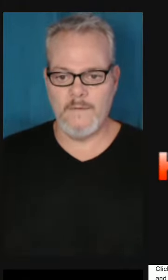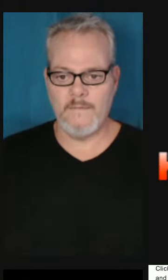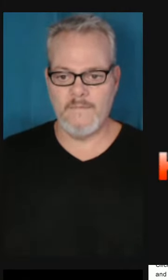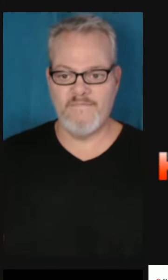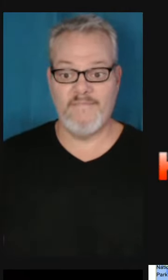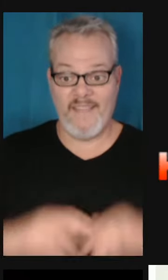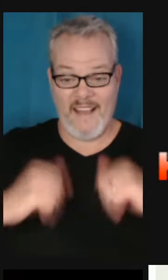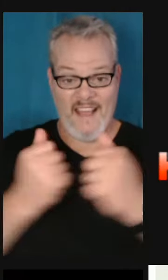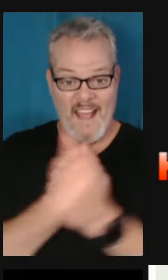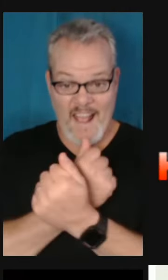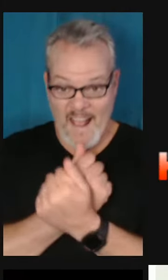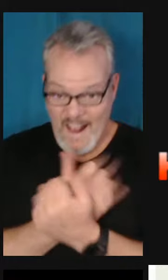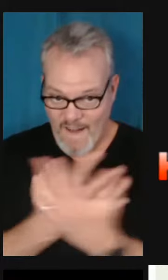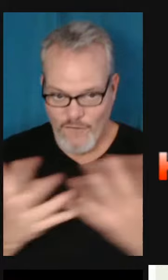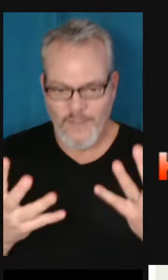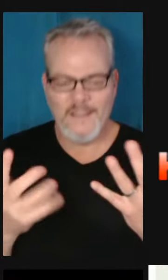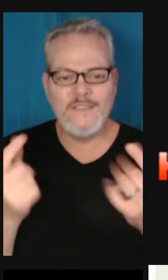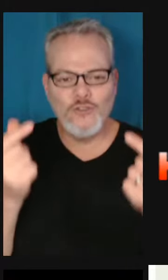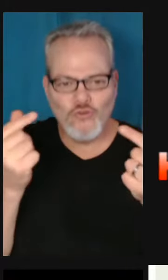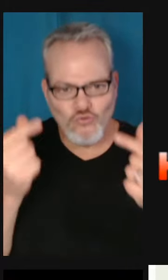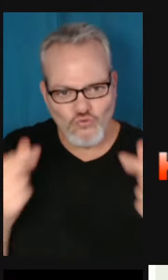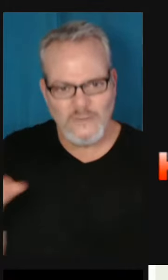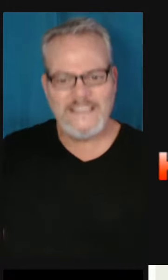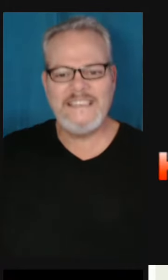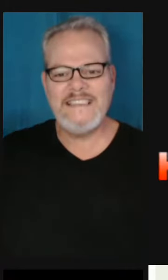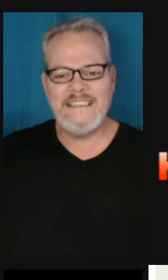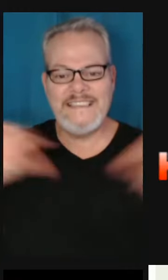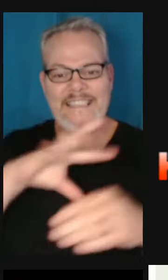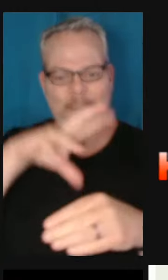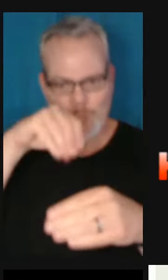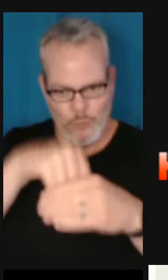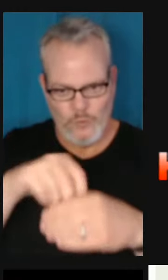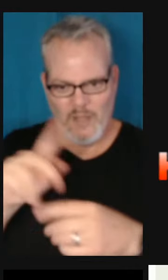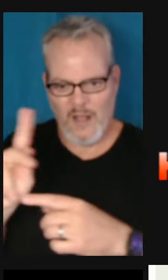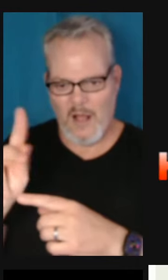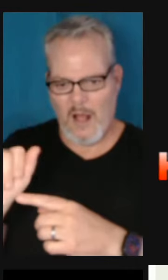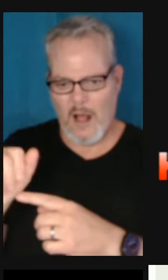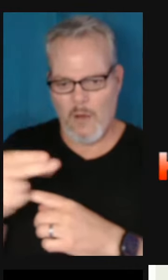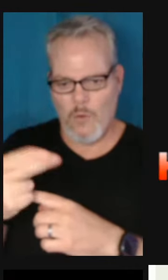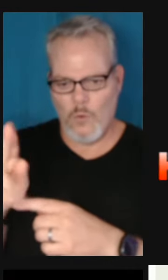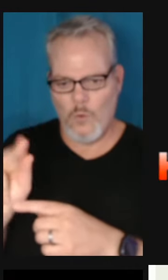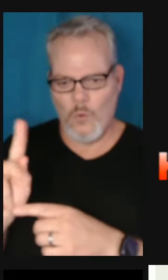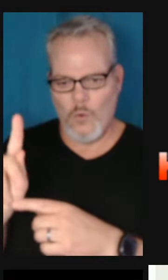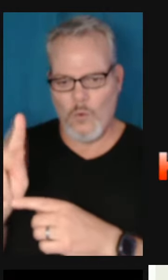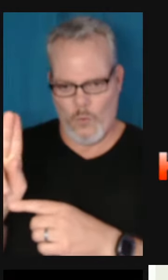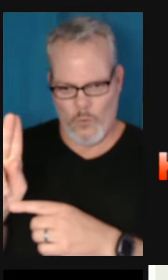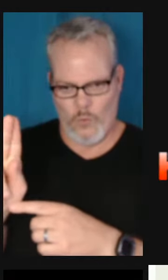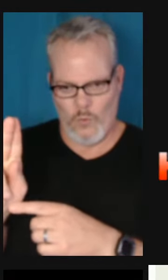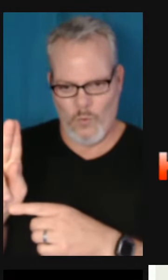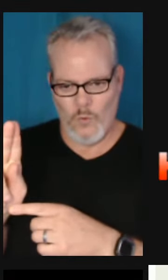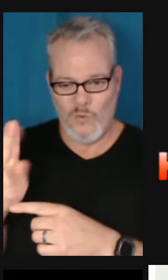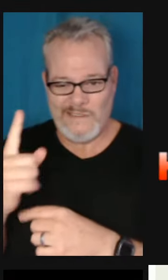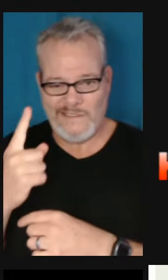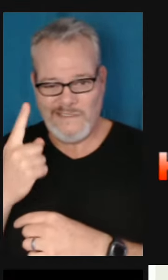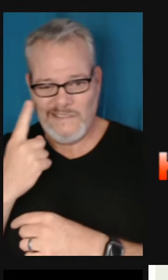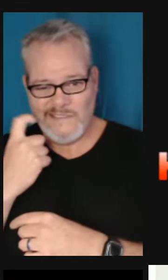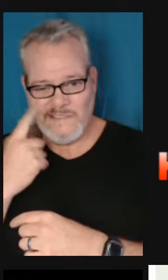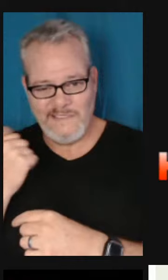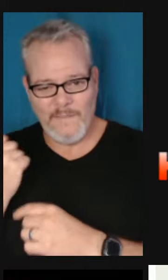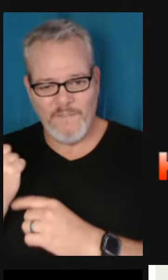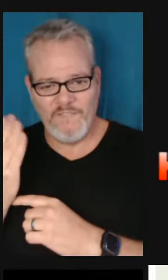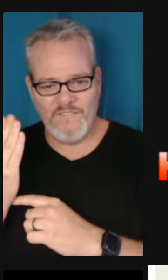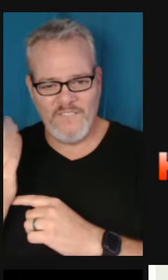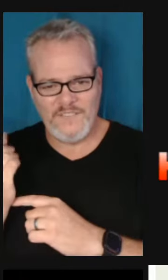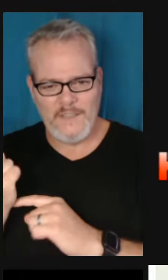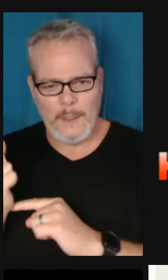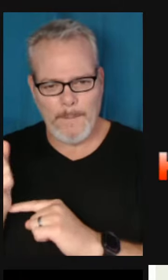everything is plotted as green, even over here at Kahuku. And remember, these are just taking 15-minute averages, so